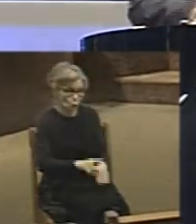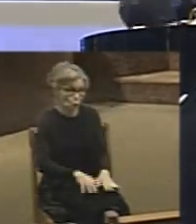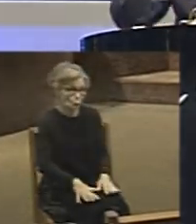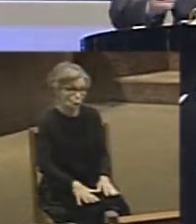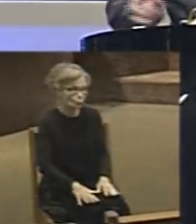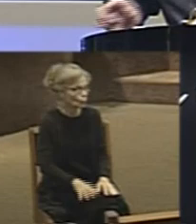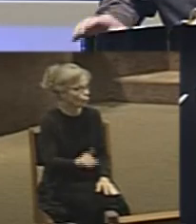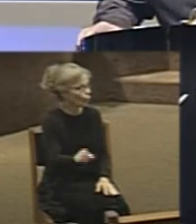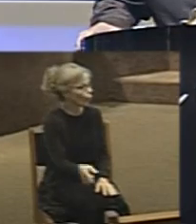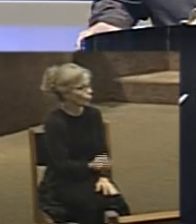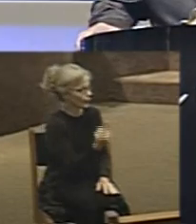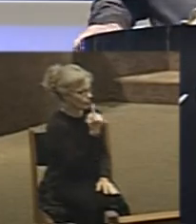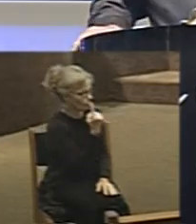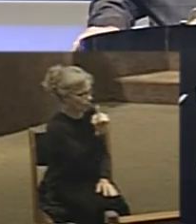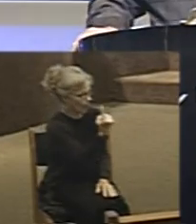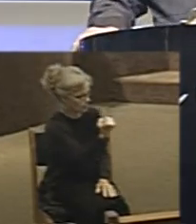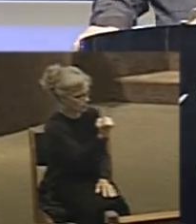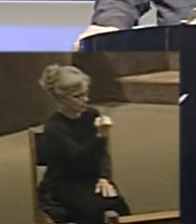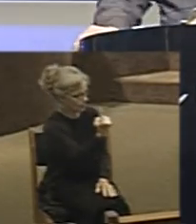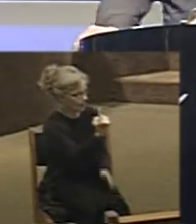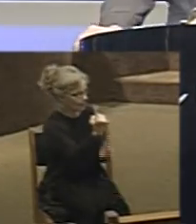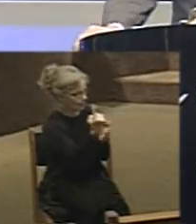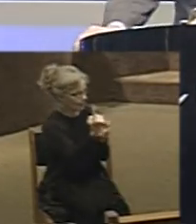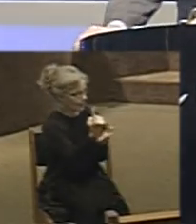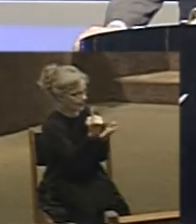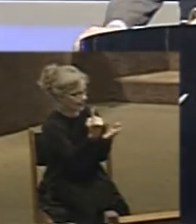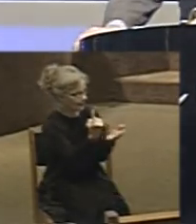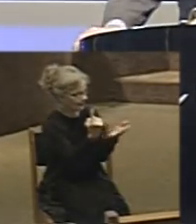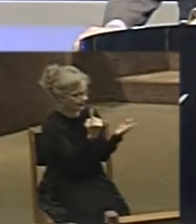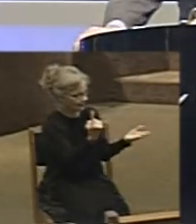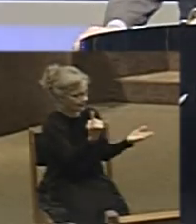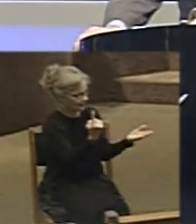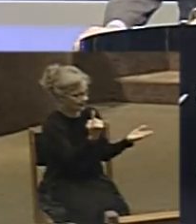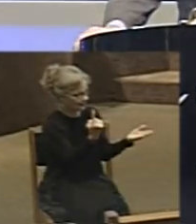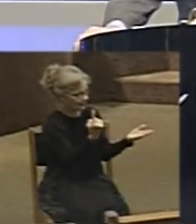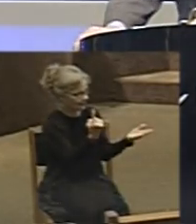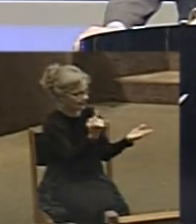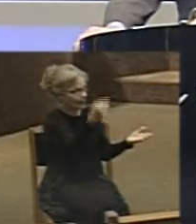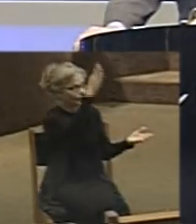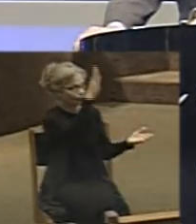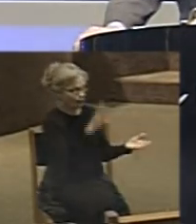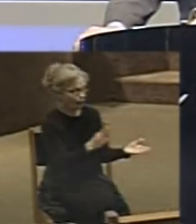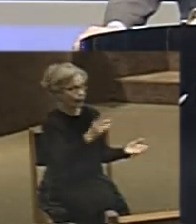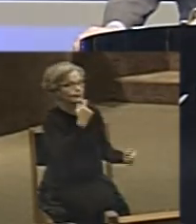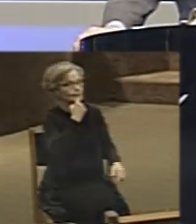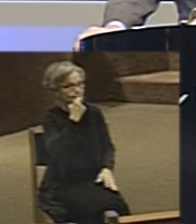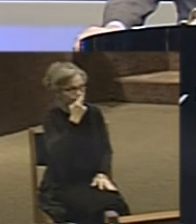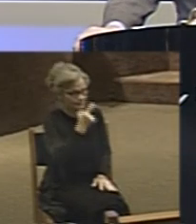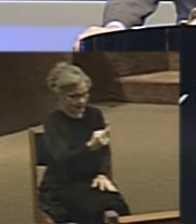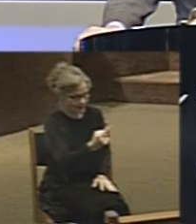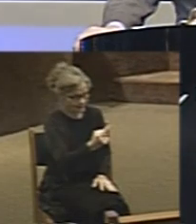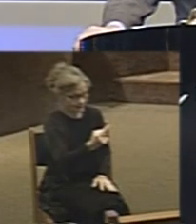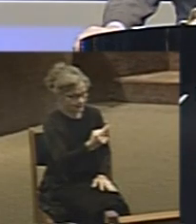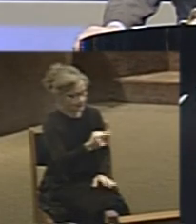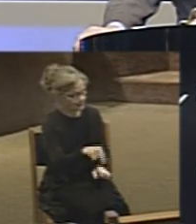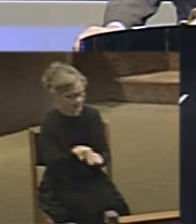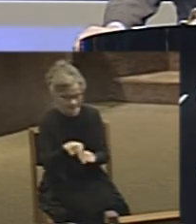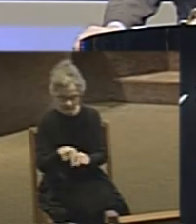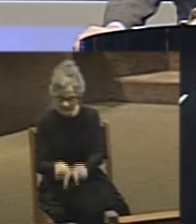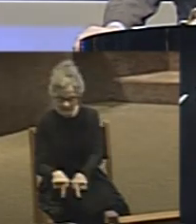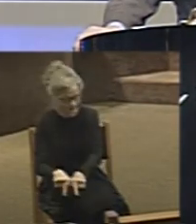There's just one thing against which God said the gates of